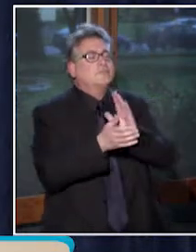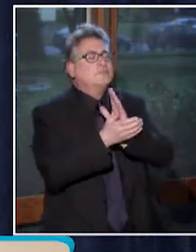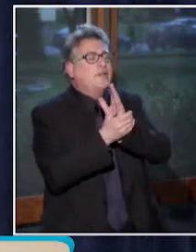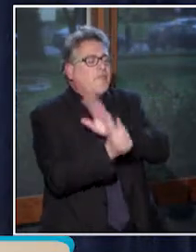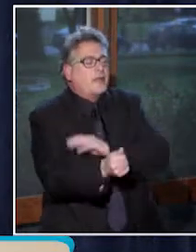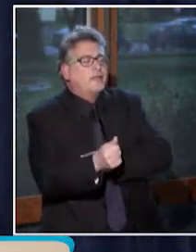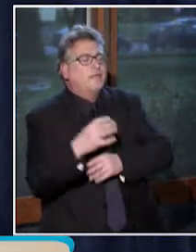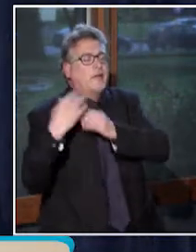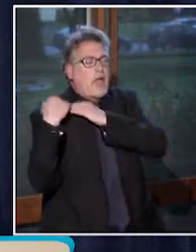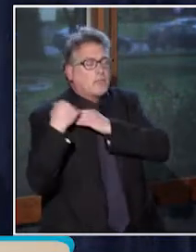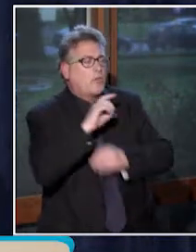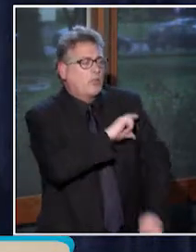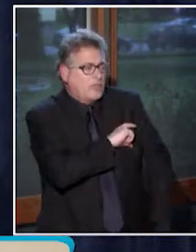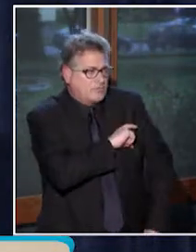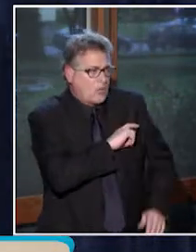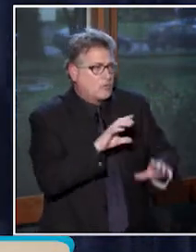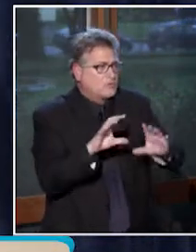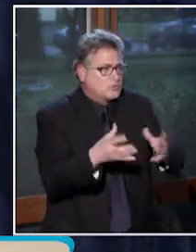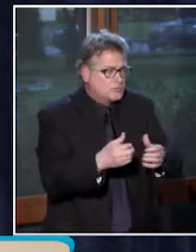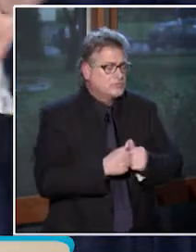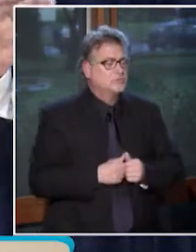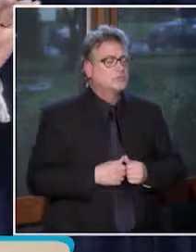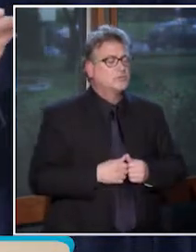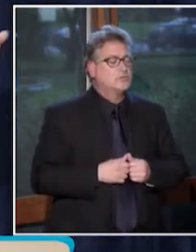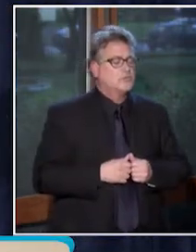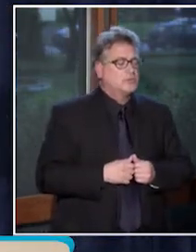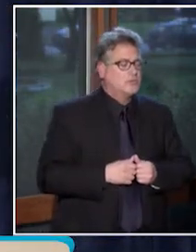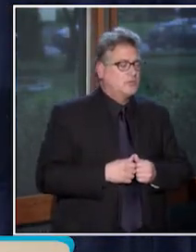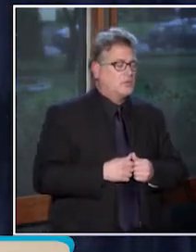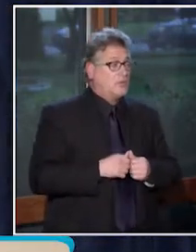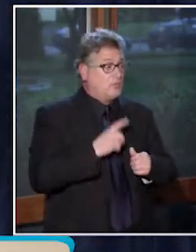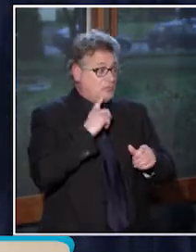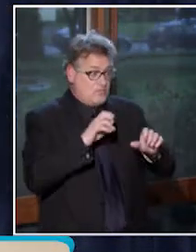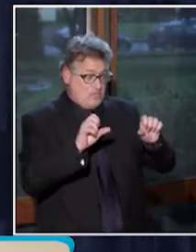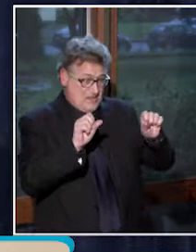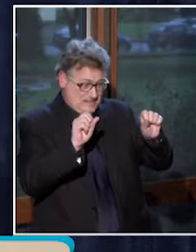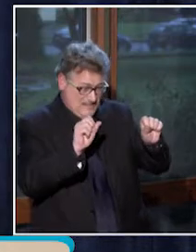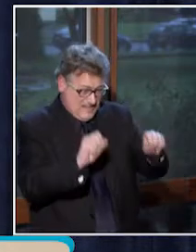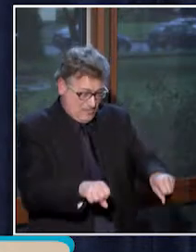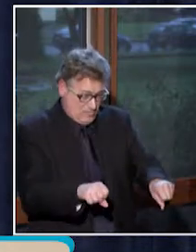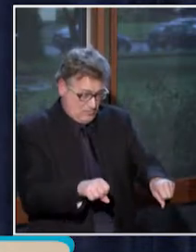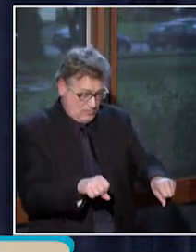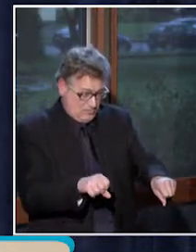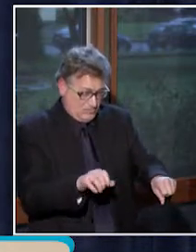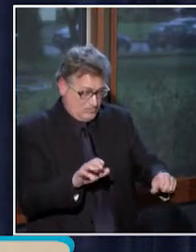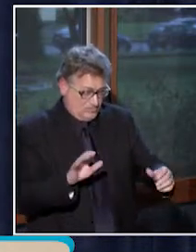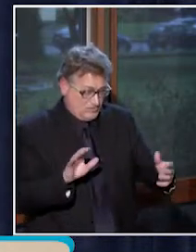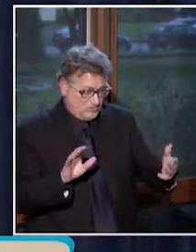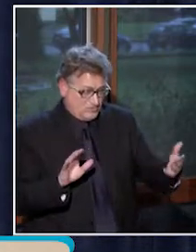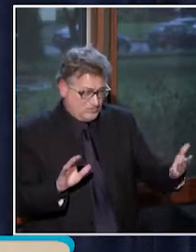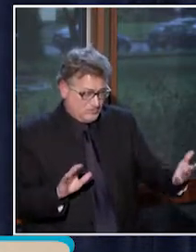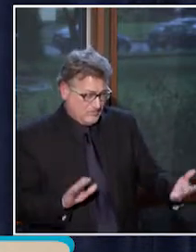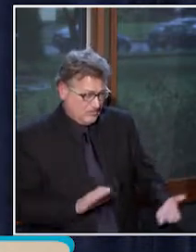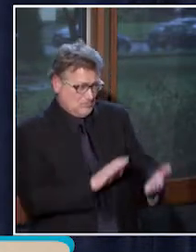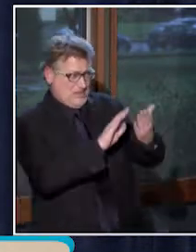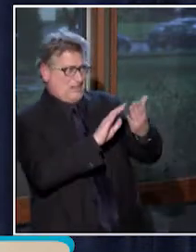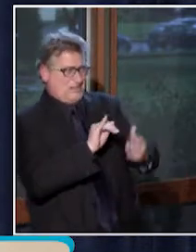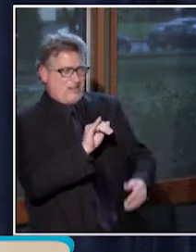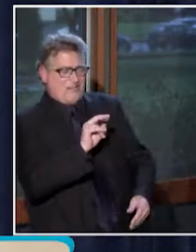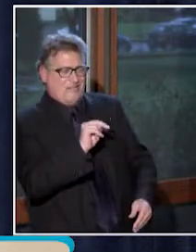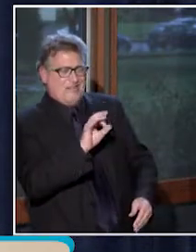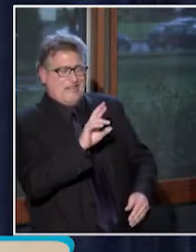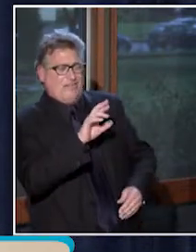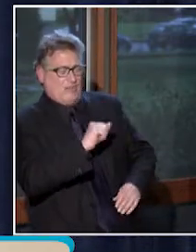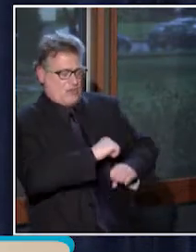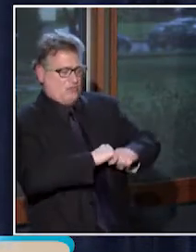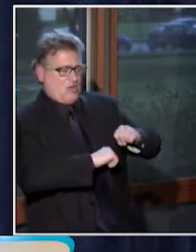force, addressing long-standing shortfalls and being able to address our infrastructural needs, shared